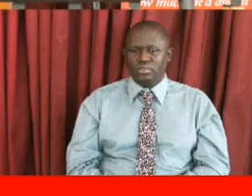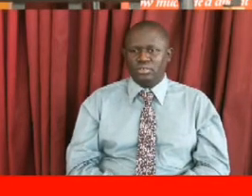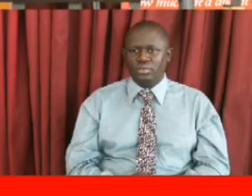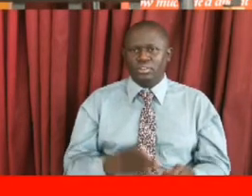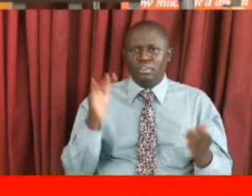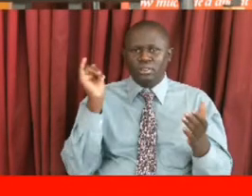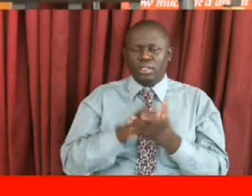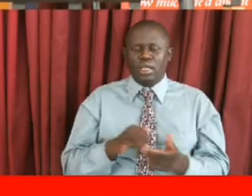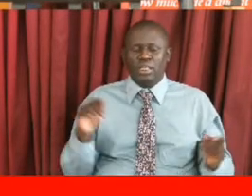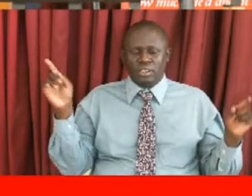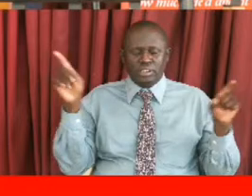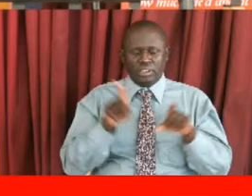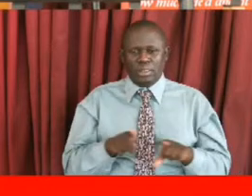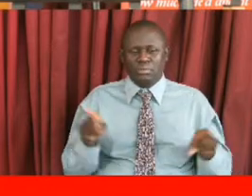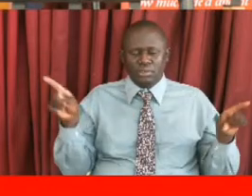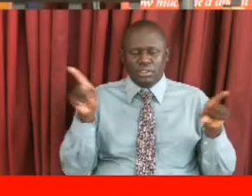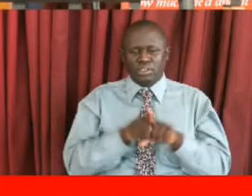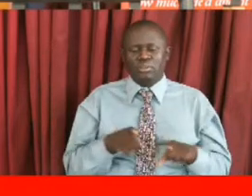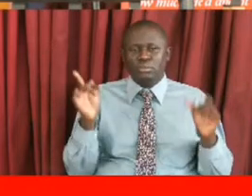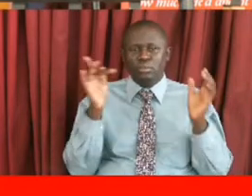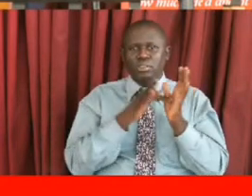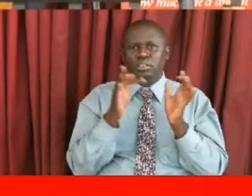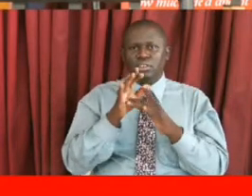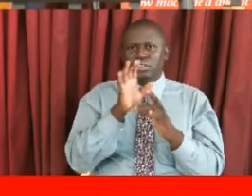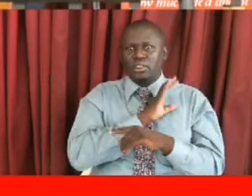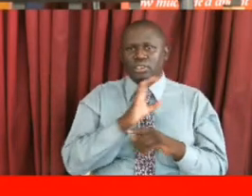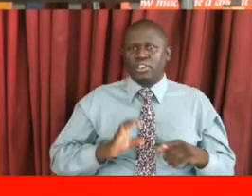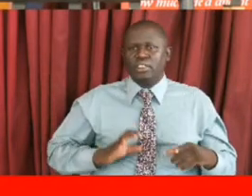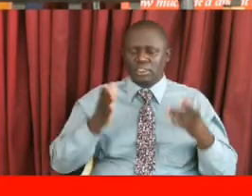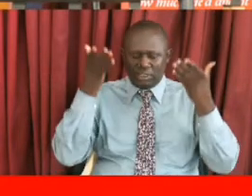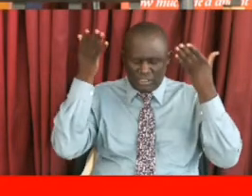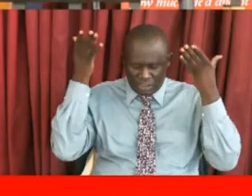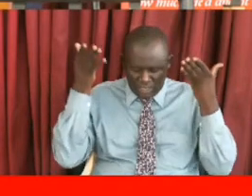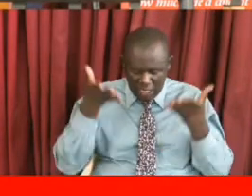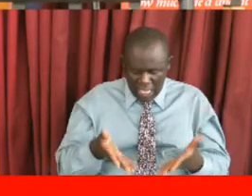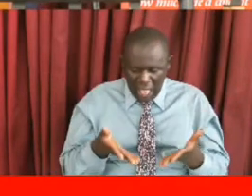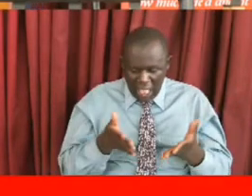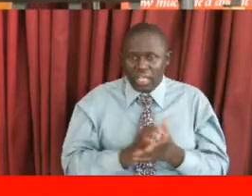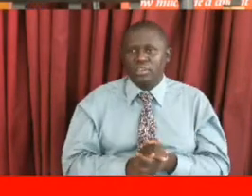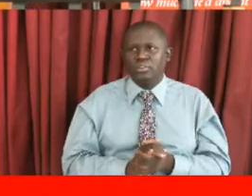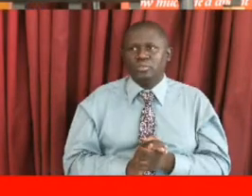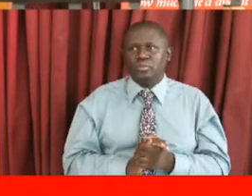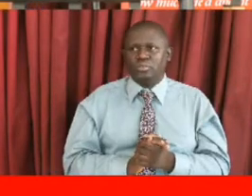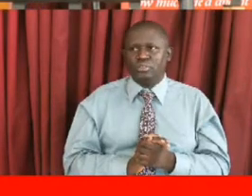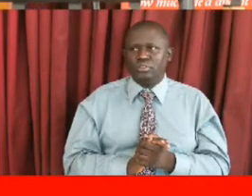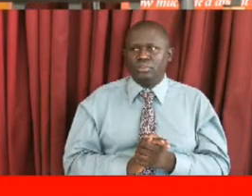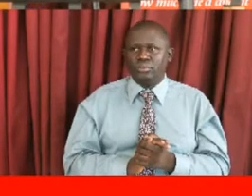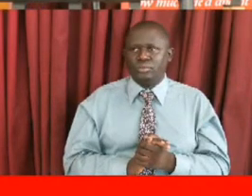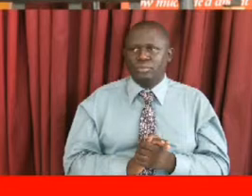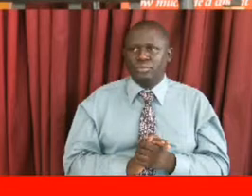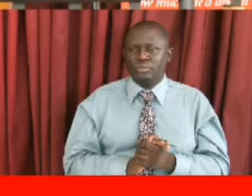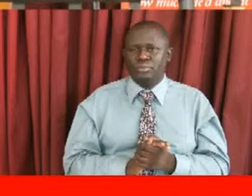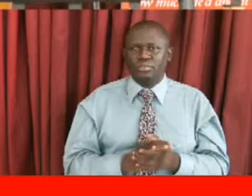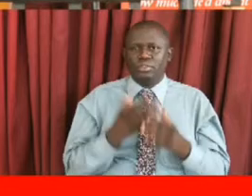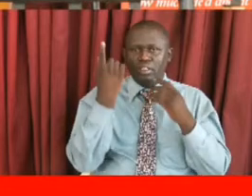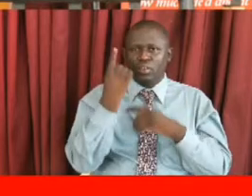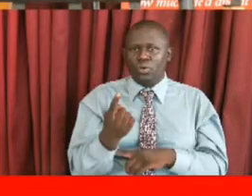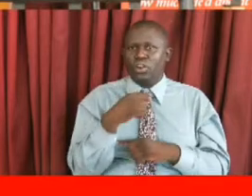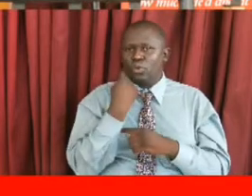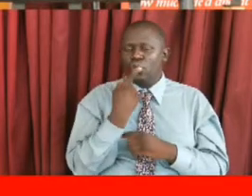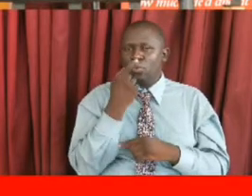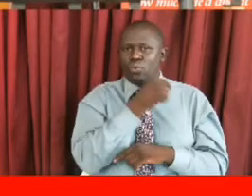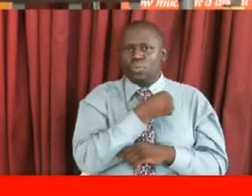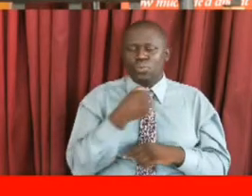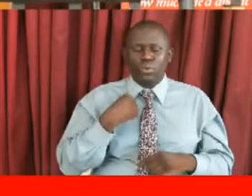Jesus Christ is here so the one who has been the one who we were asking in